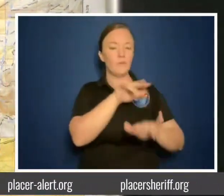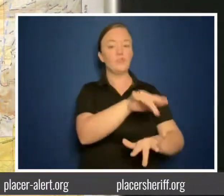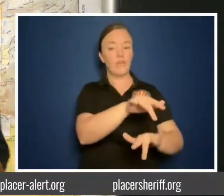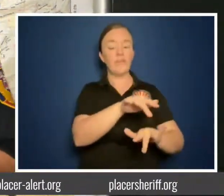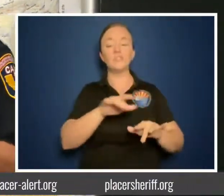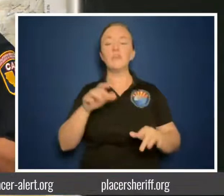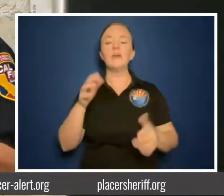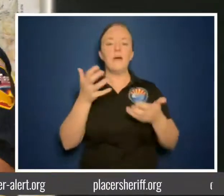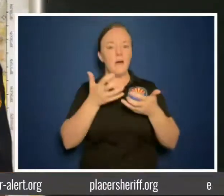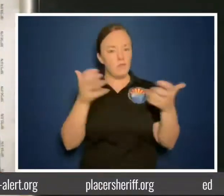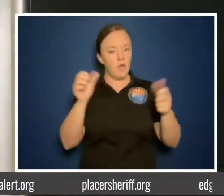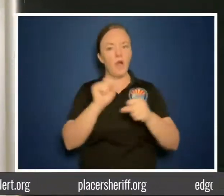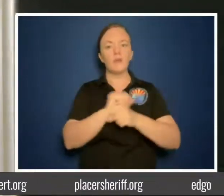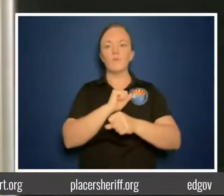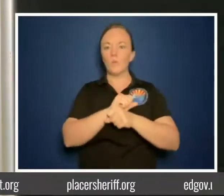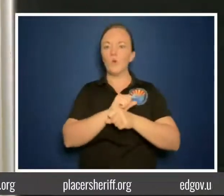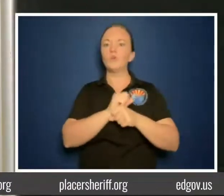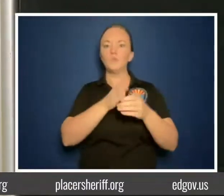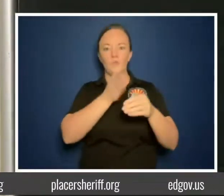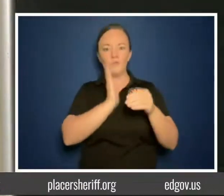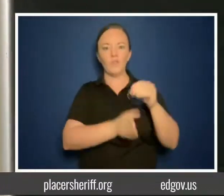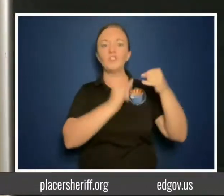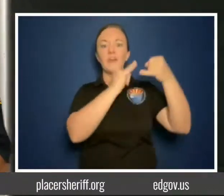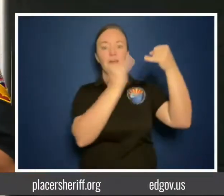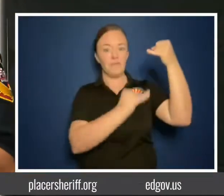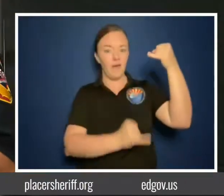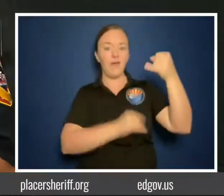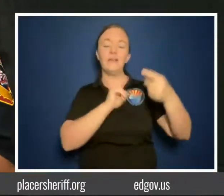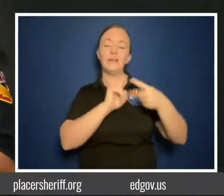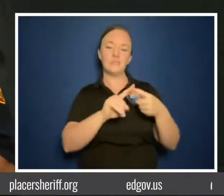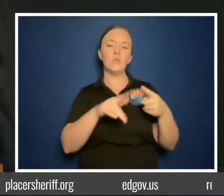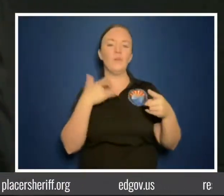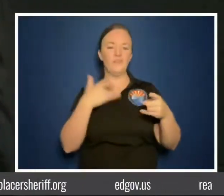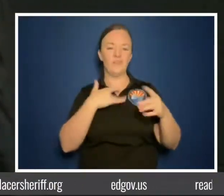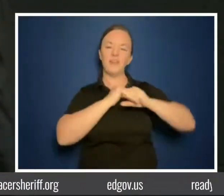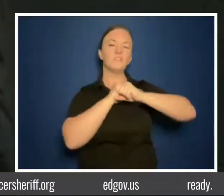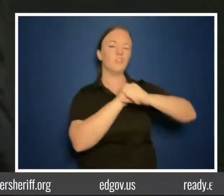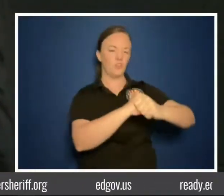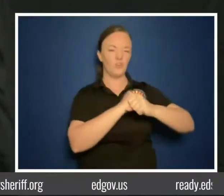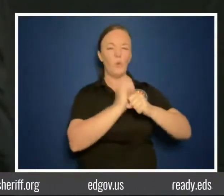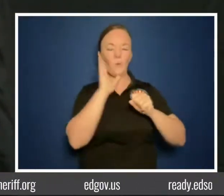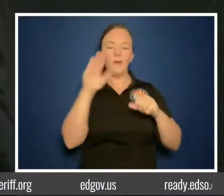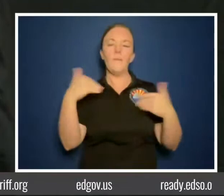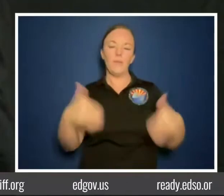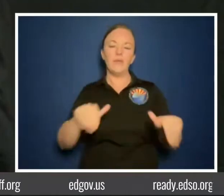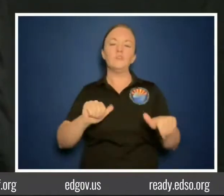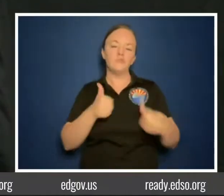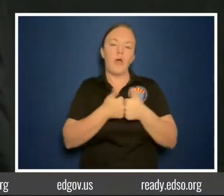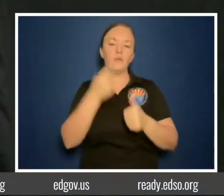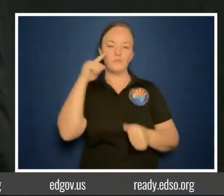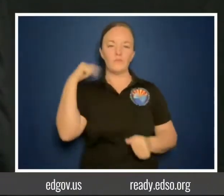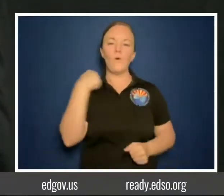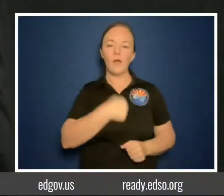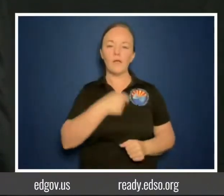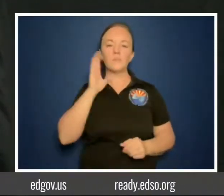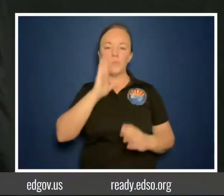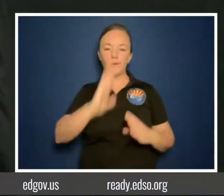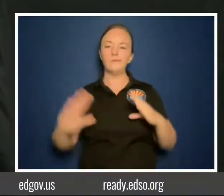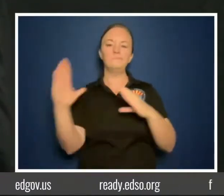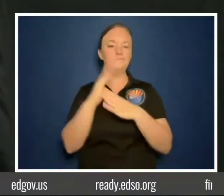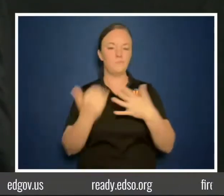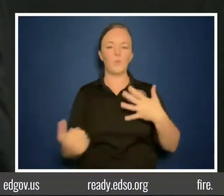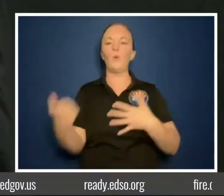finish that piece of line before we can call that secured. And without a doubt, that's going to be a challenge for us, and that's going to be one of our #1 priorities moving